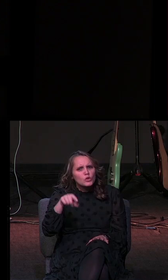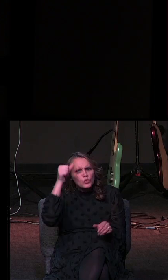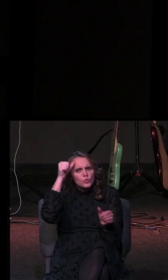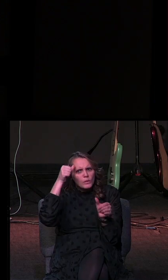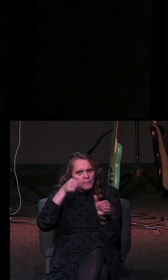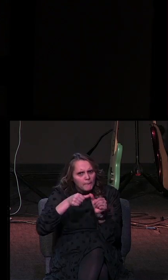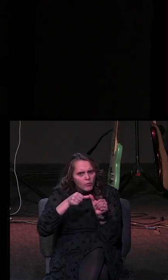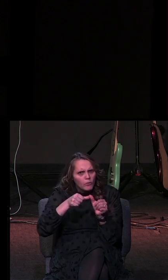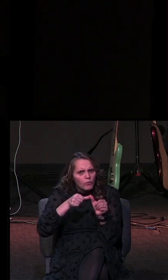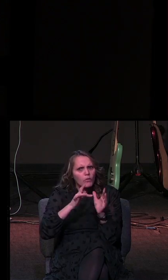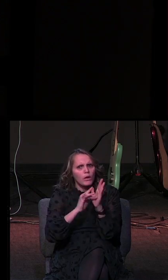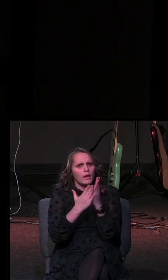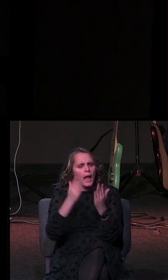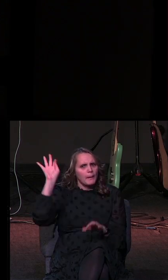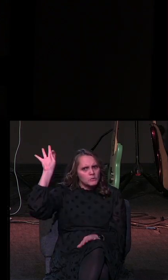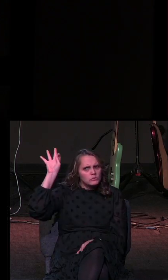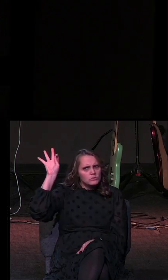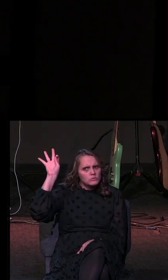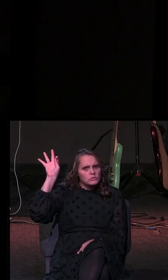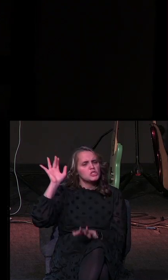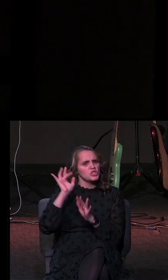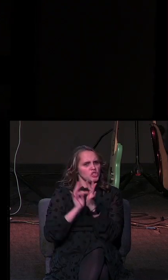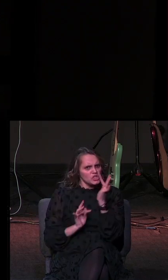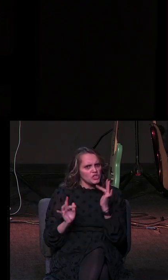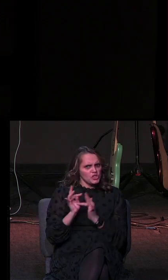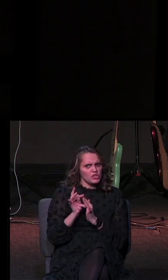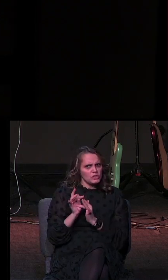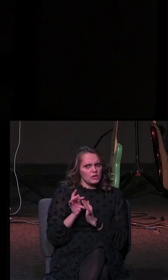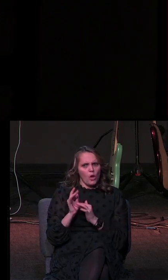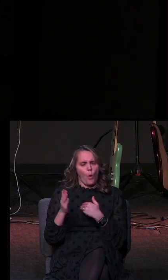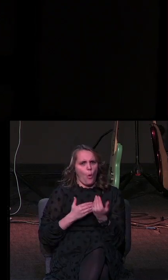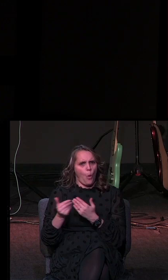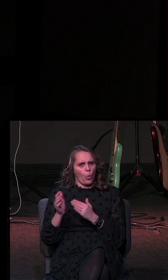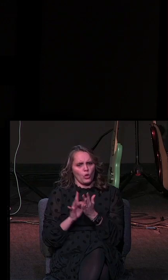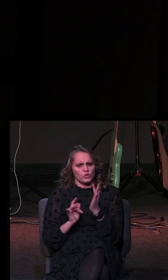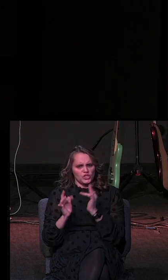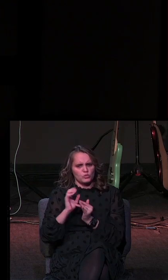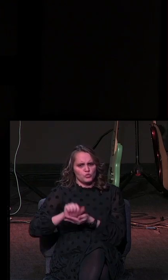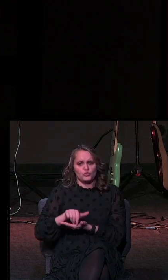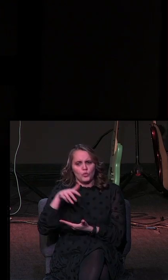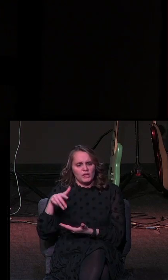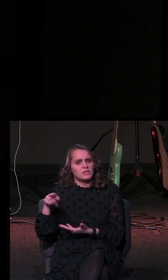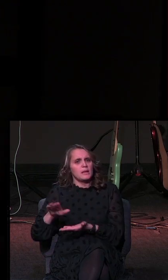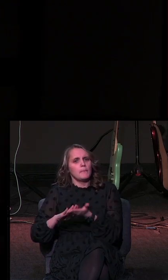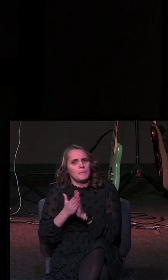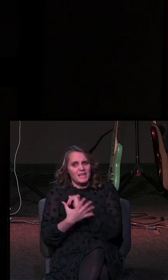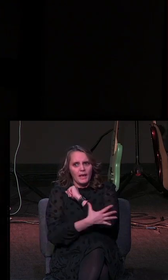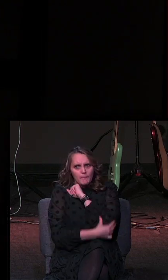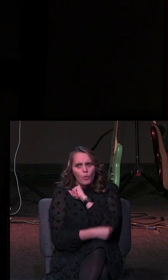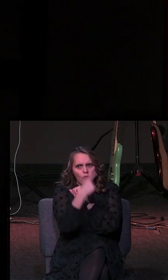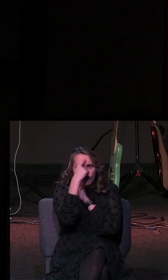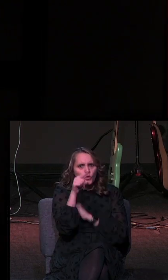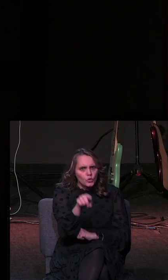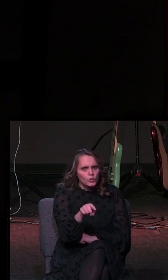gospel? That Jesus, though he was rich, became poor on your behalf so that through